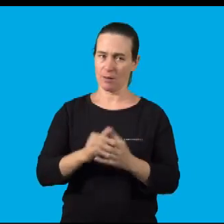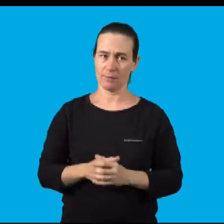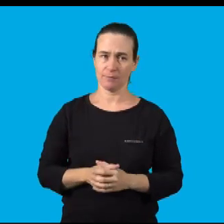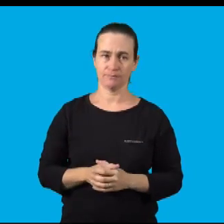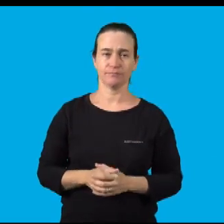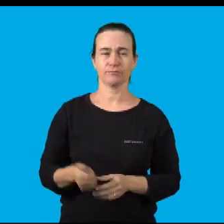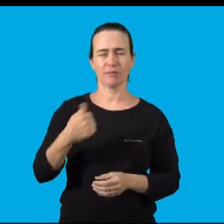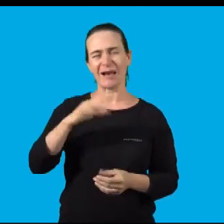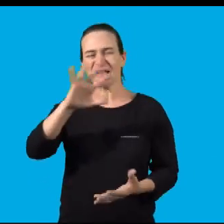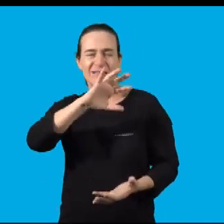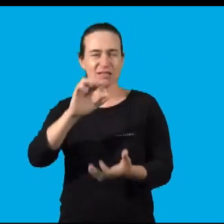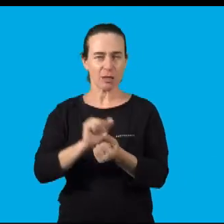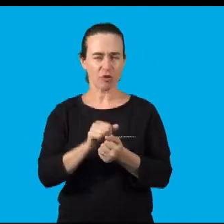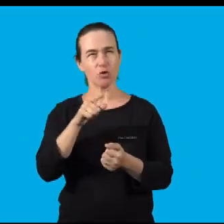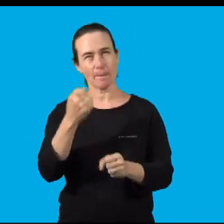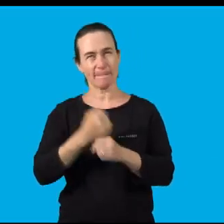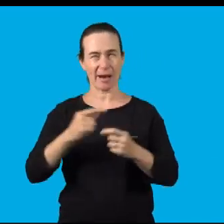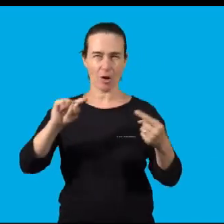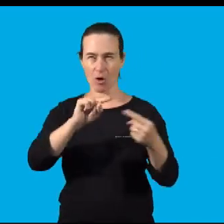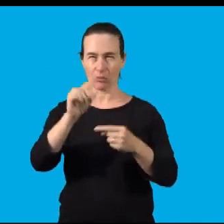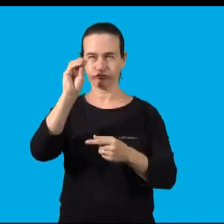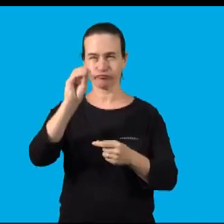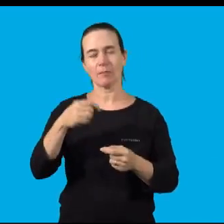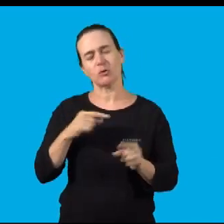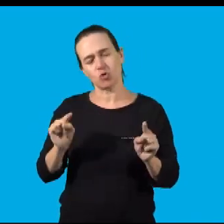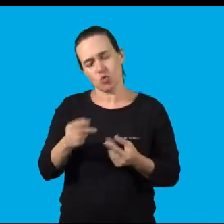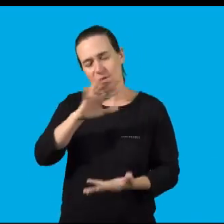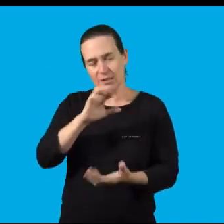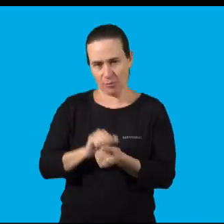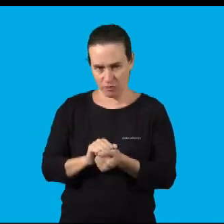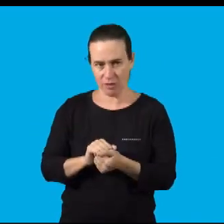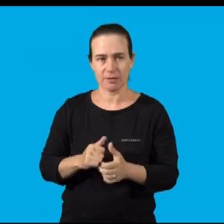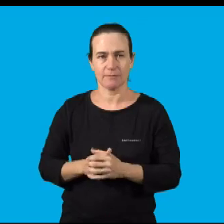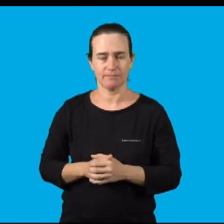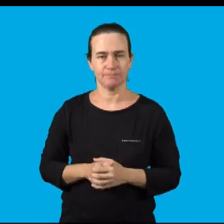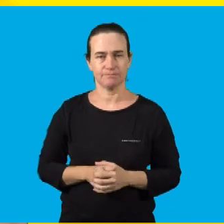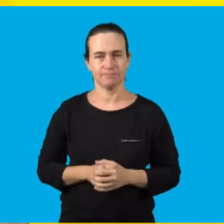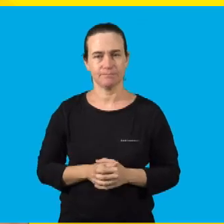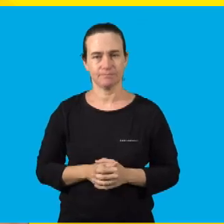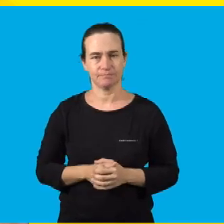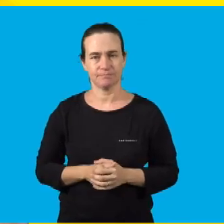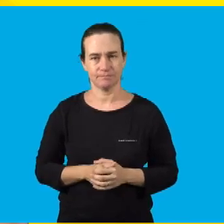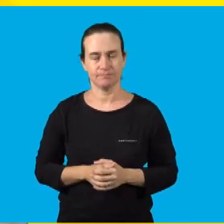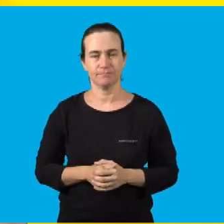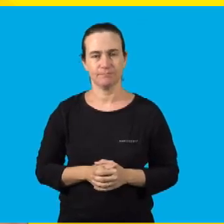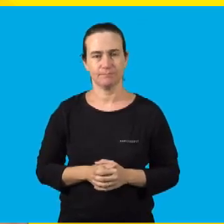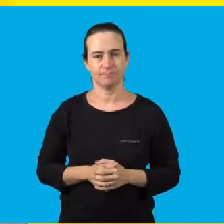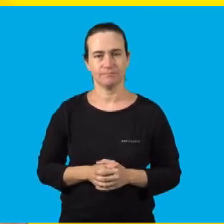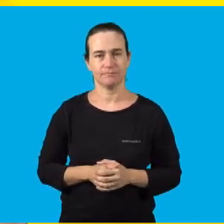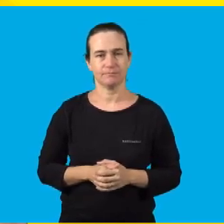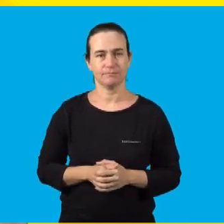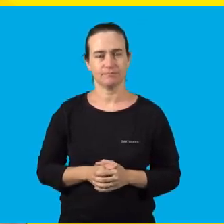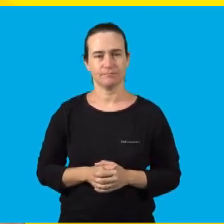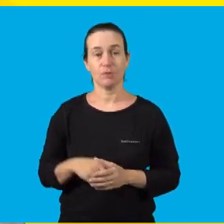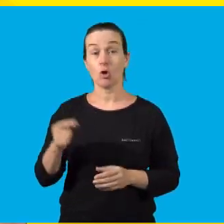ideas. Briefly summarize your argument. So your only purpose with the conclusion is to summarize